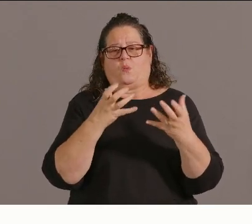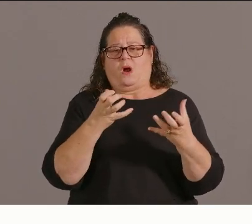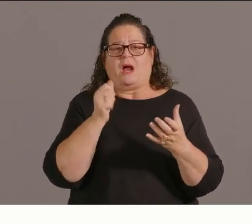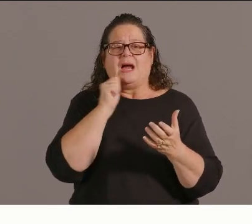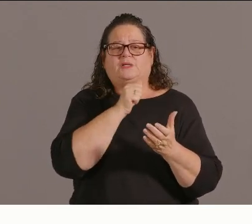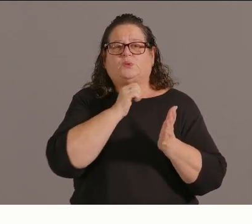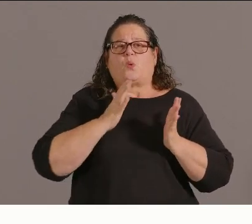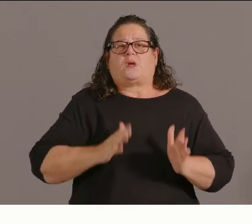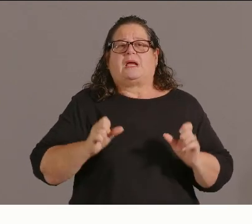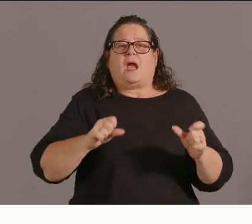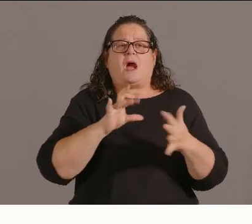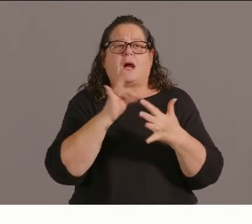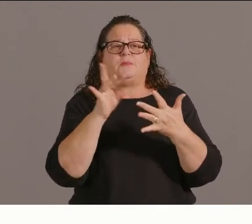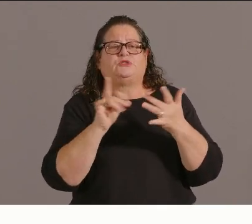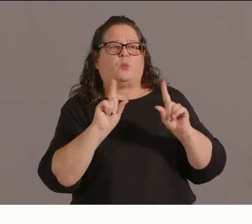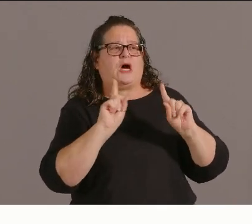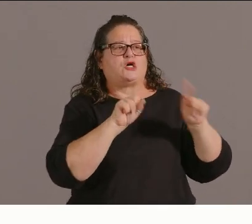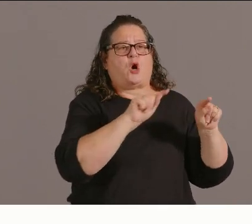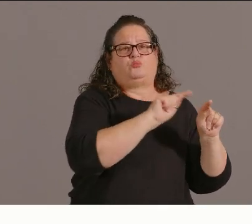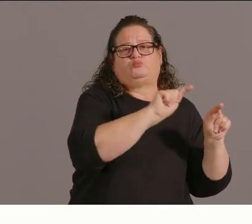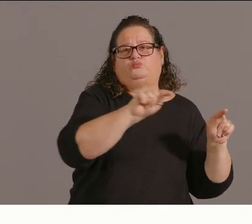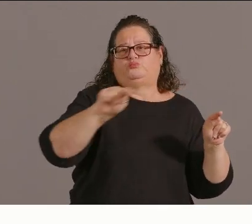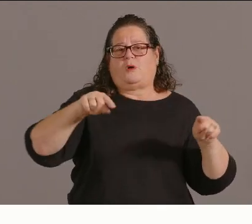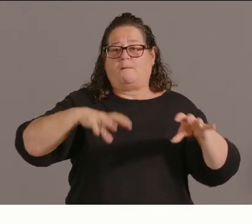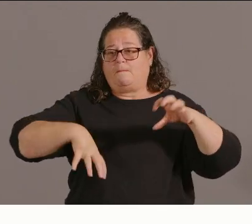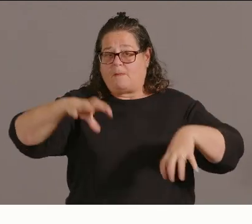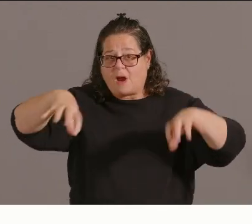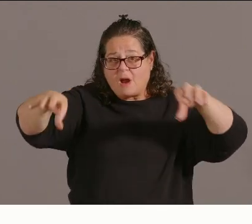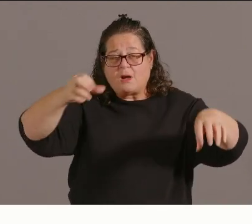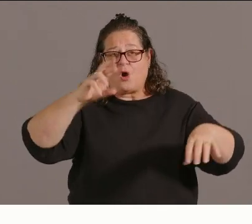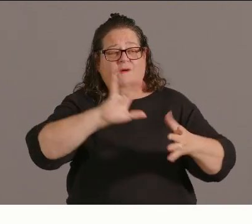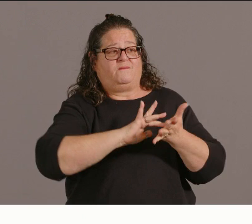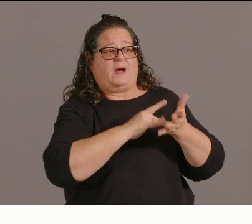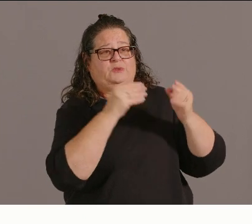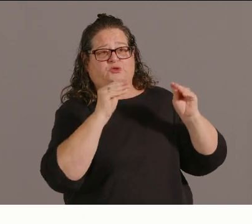So we continue with our targeted communications to our high-risk